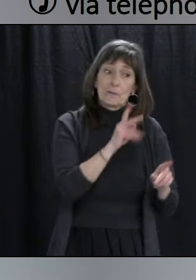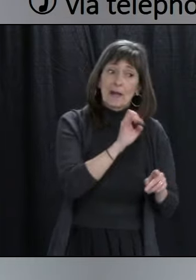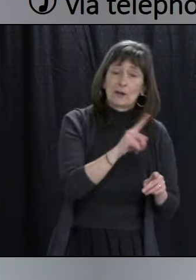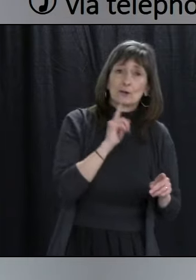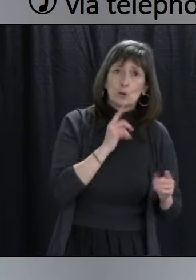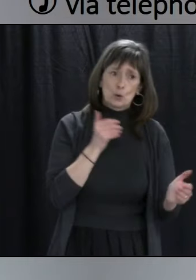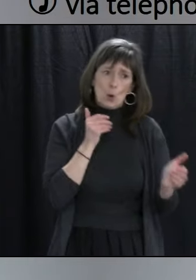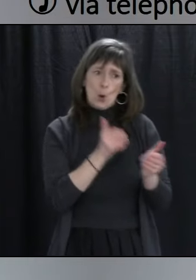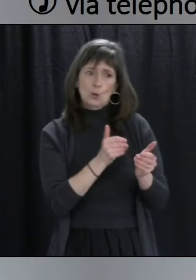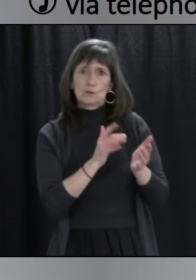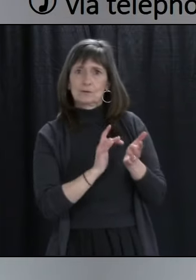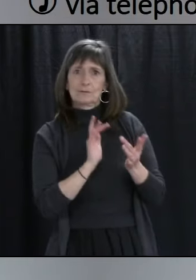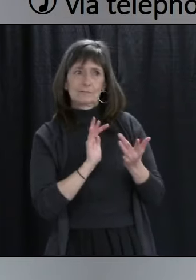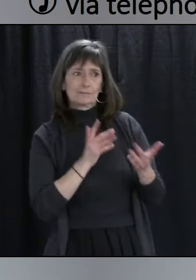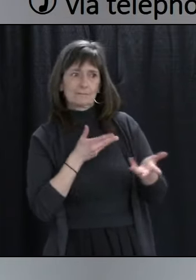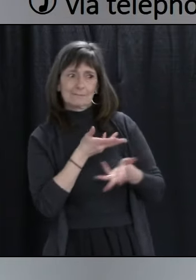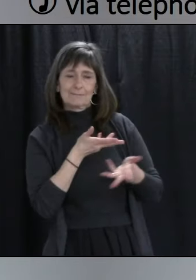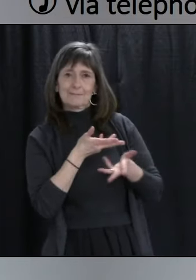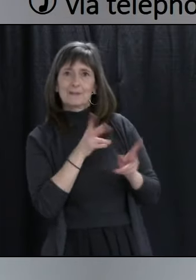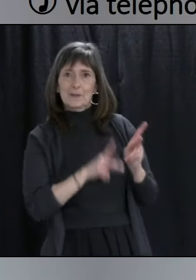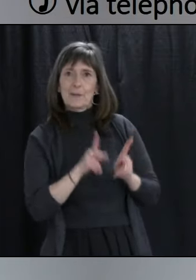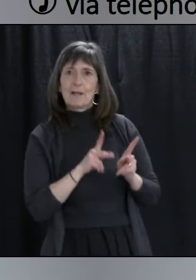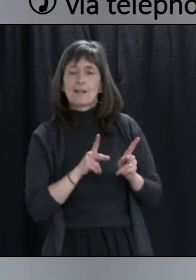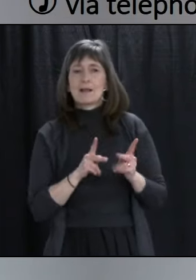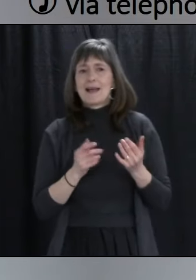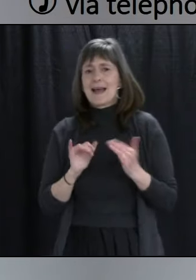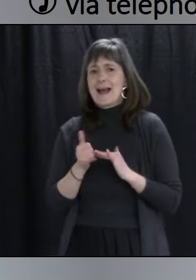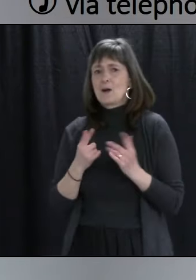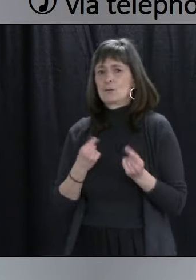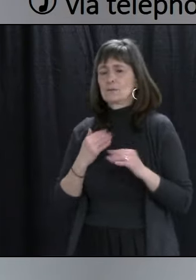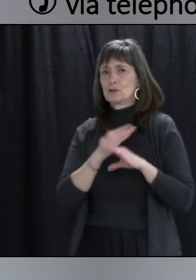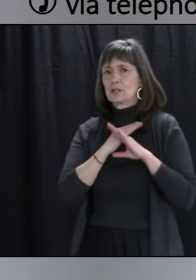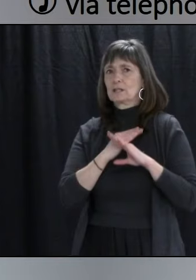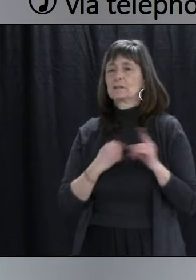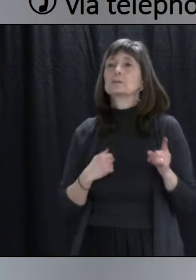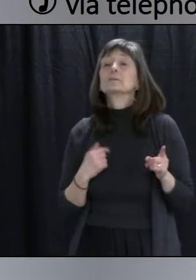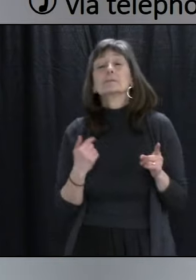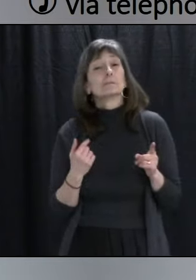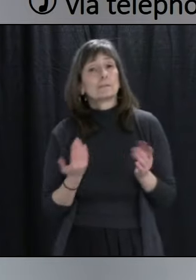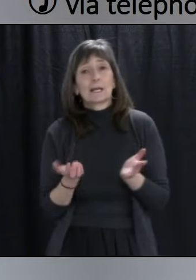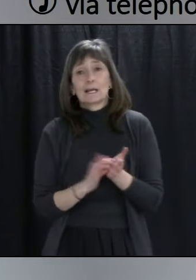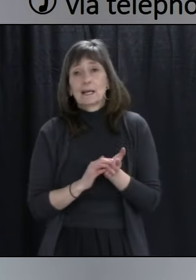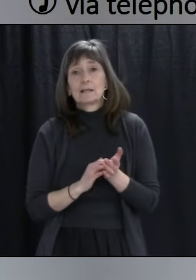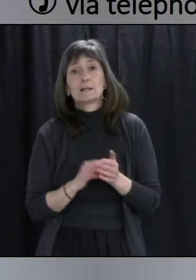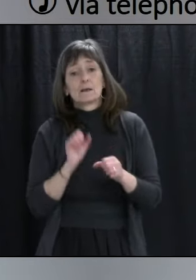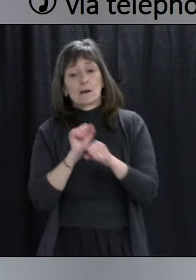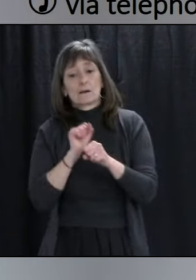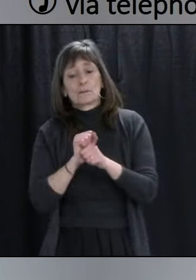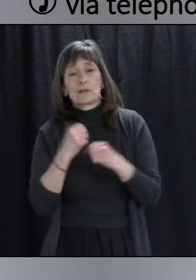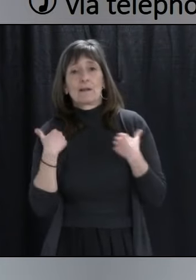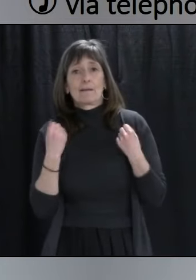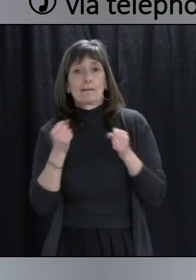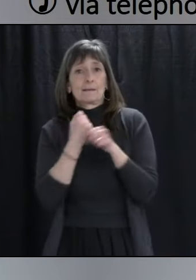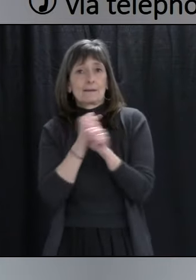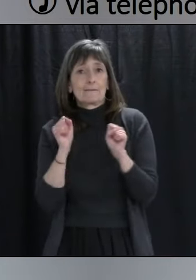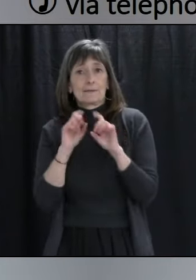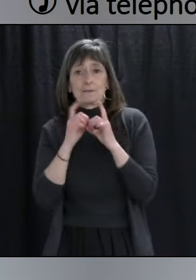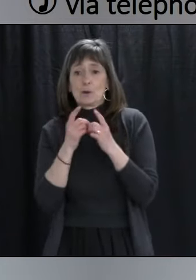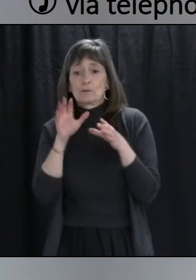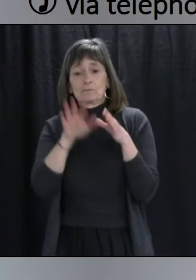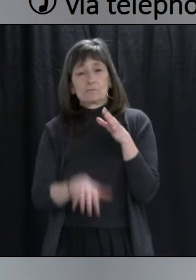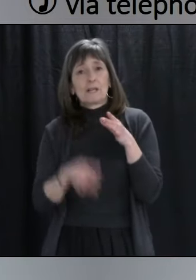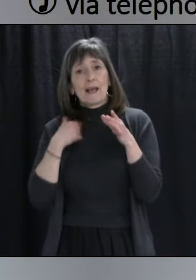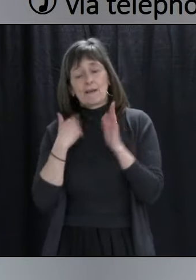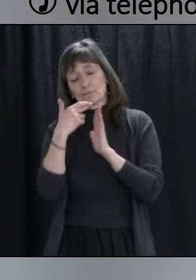businesses and those who are using them? We have guidelines through occupational health and safety. Physical distancing is key.